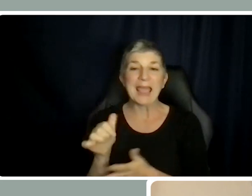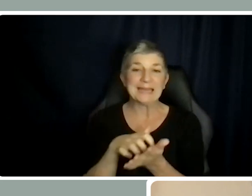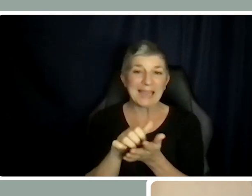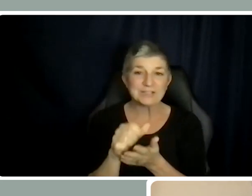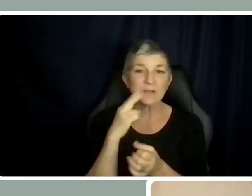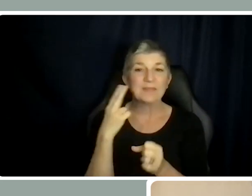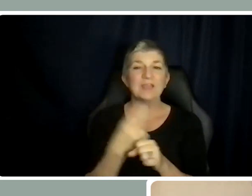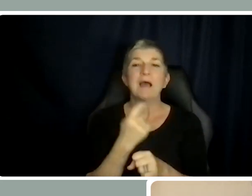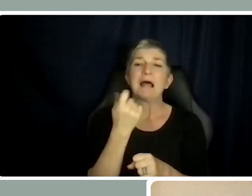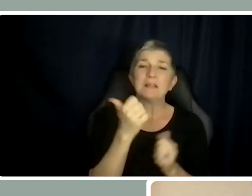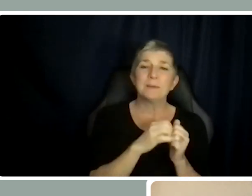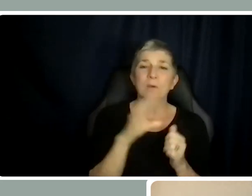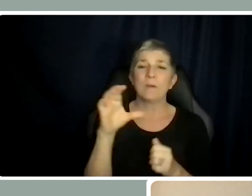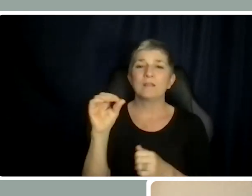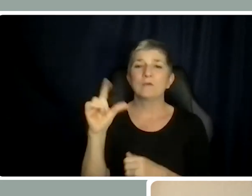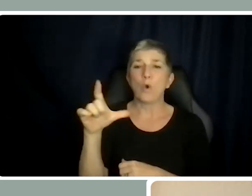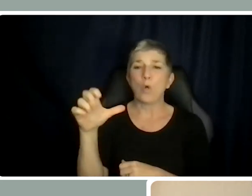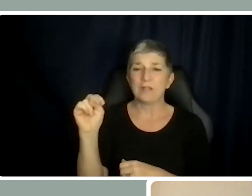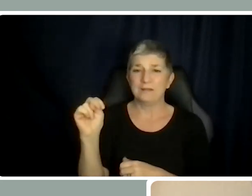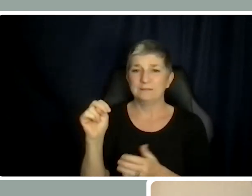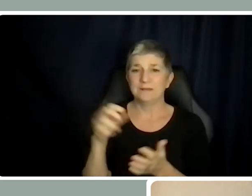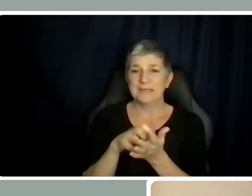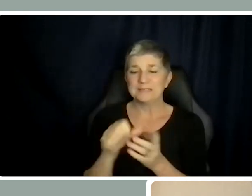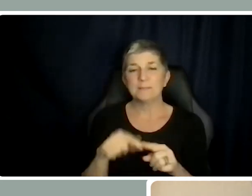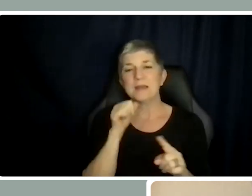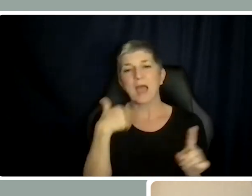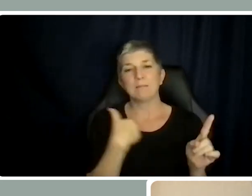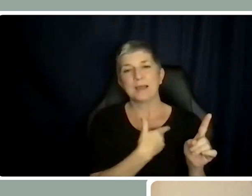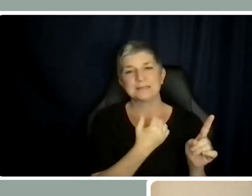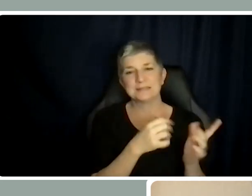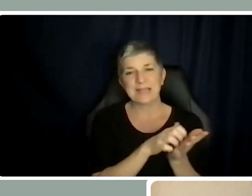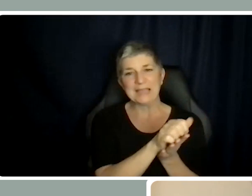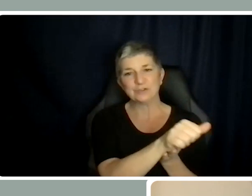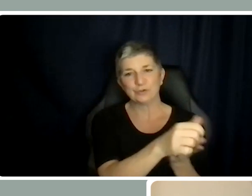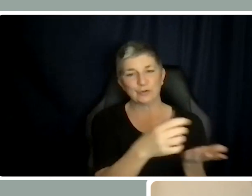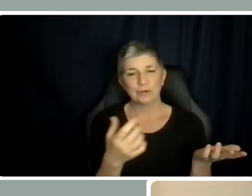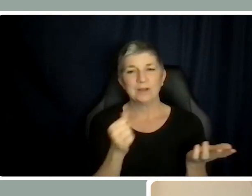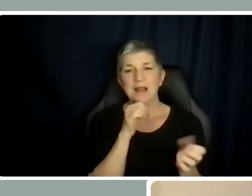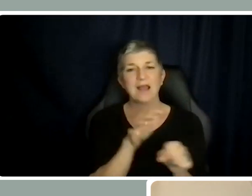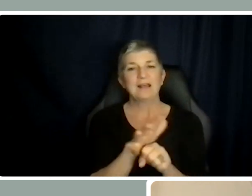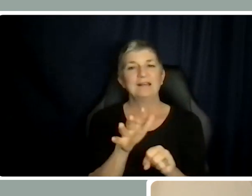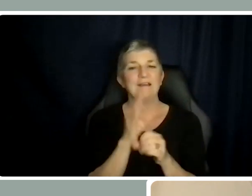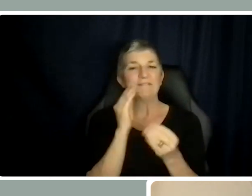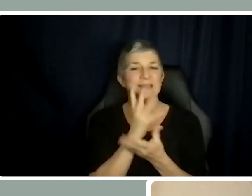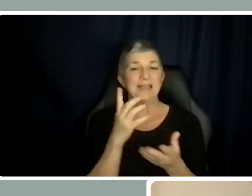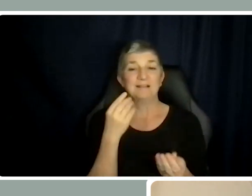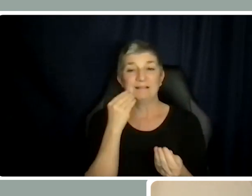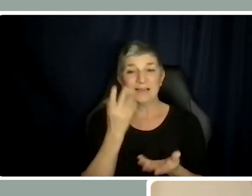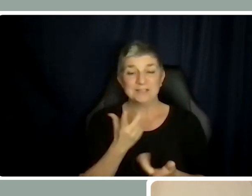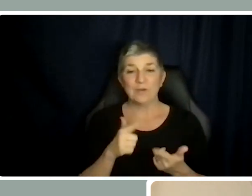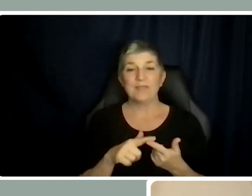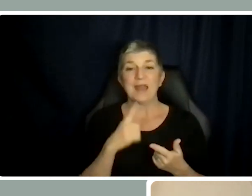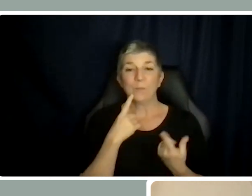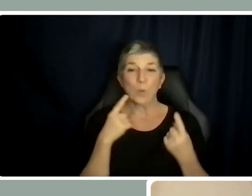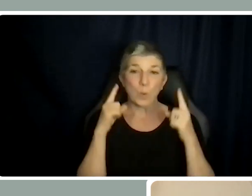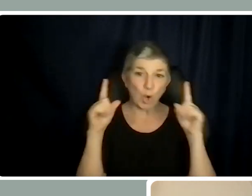little bit in colon cancer, but certainly not in breast cancer and in almost any cancer. We don't have enough data to tell us that it's going to do what we want to do,